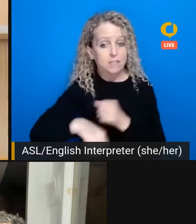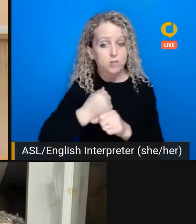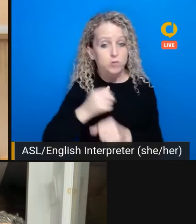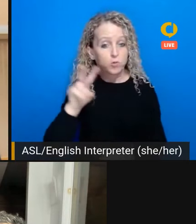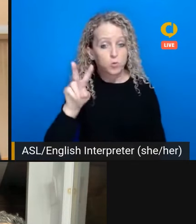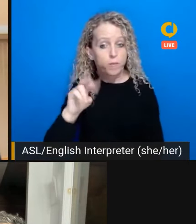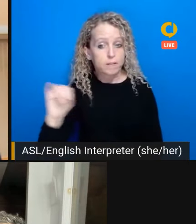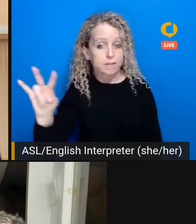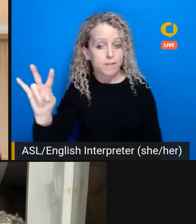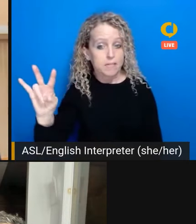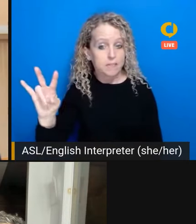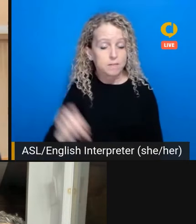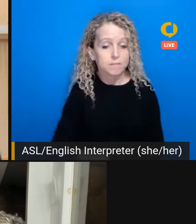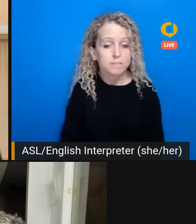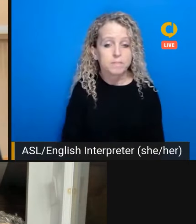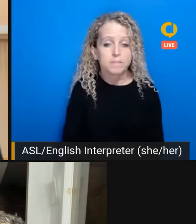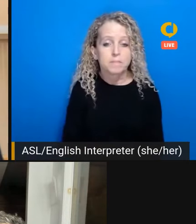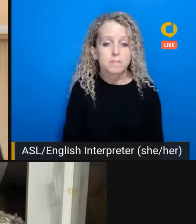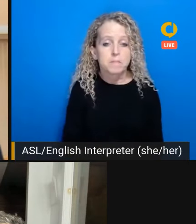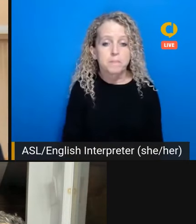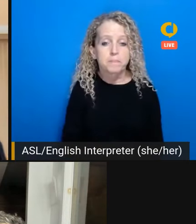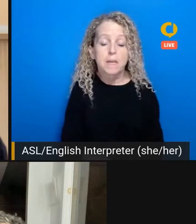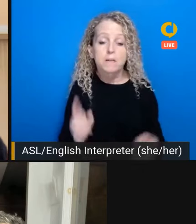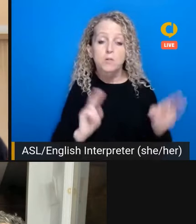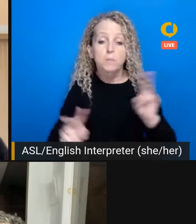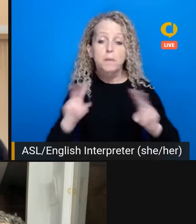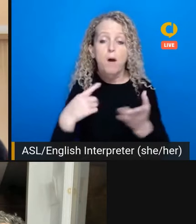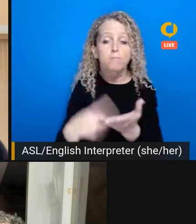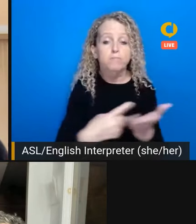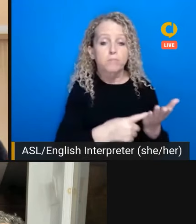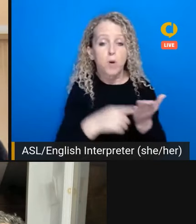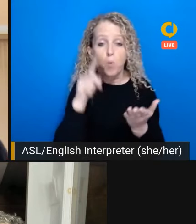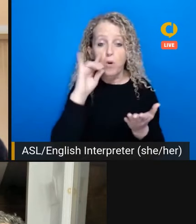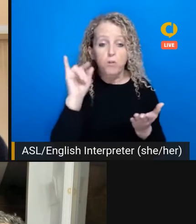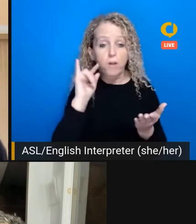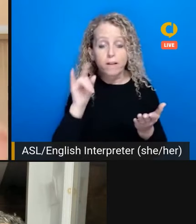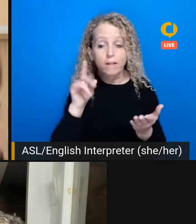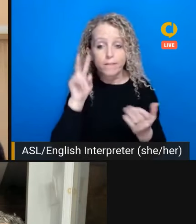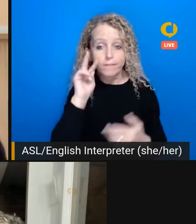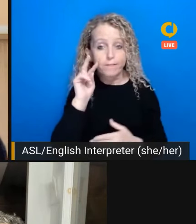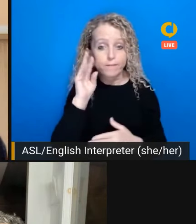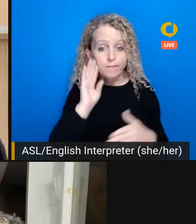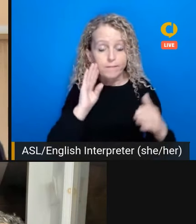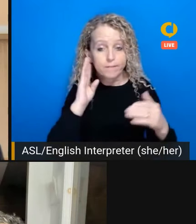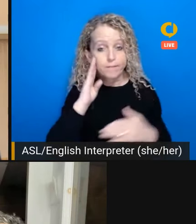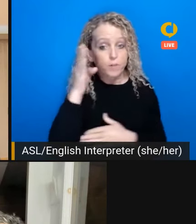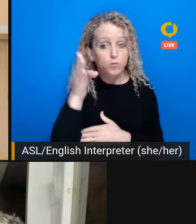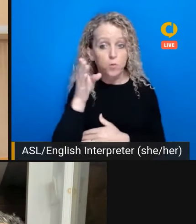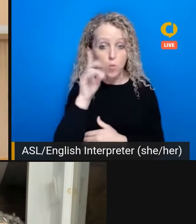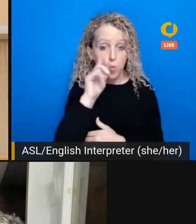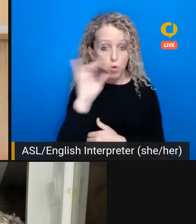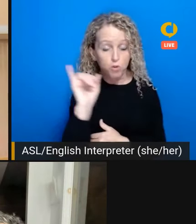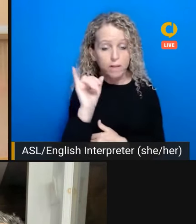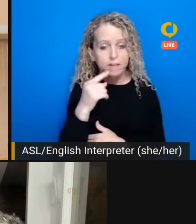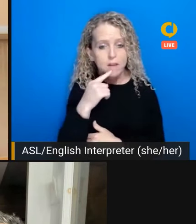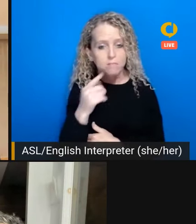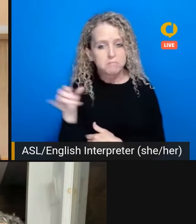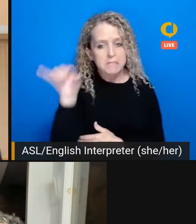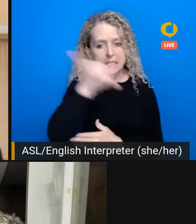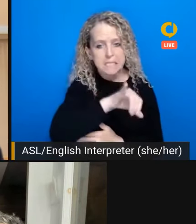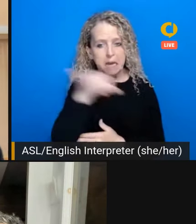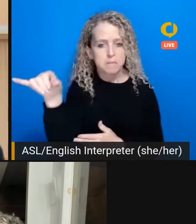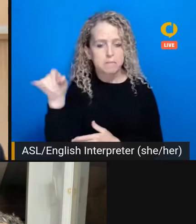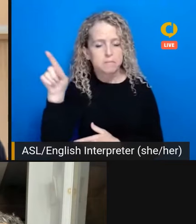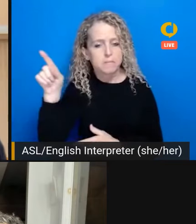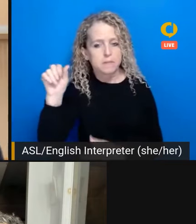time, when people talk about what the future will look like, i.e. 2021, they said, oh, something like Estonia, but for